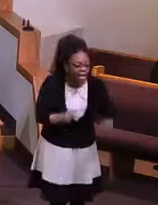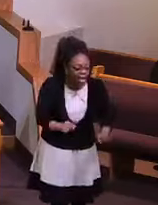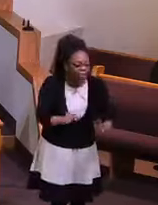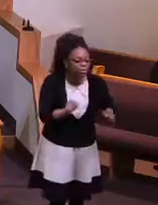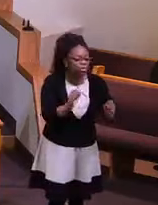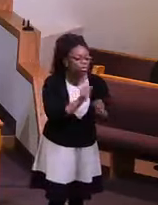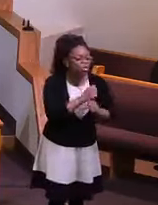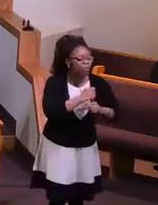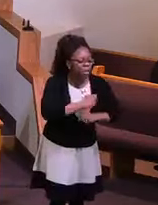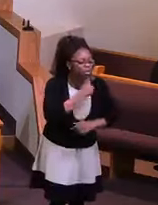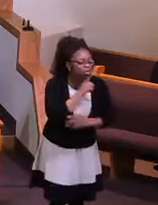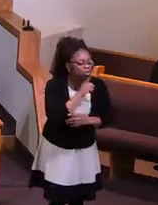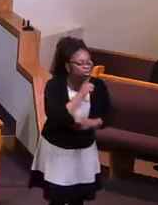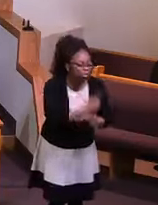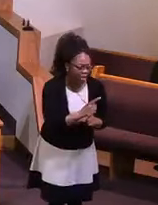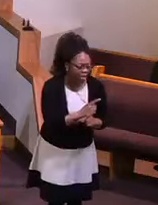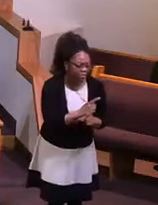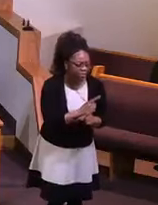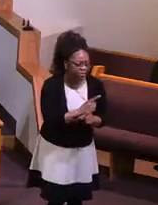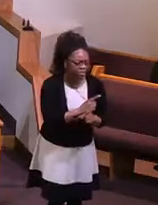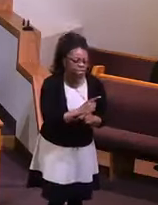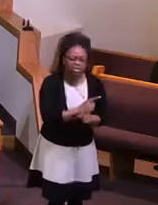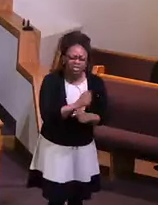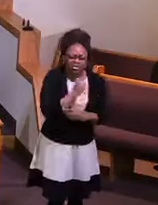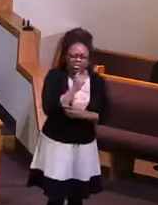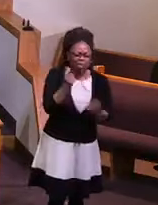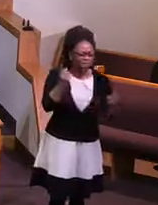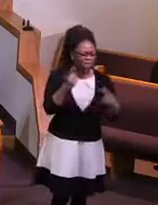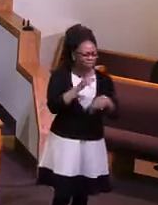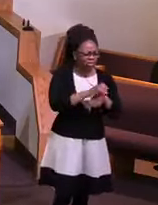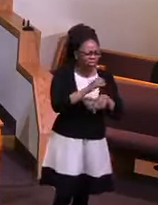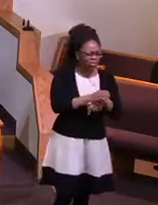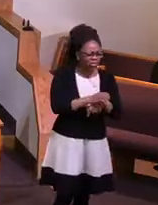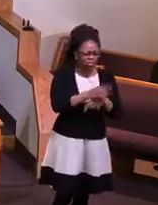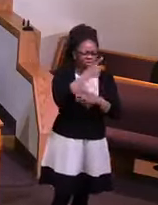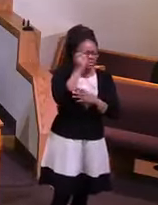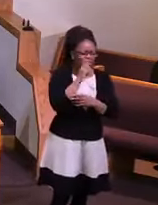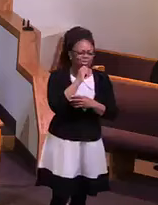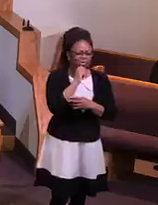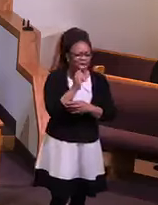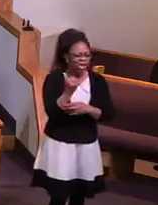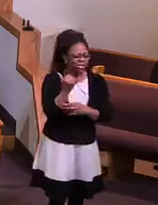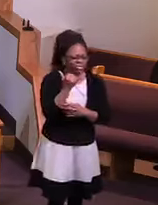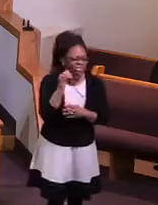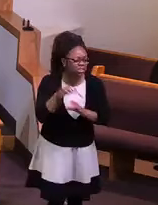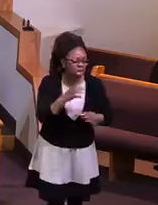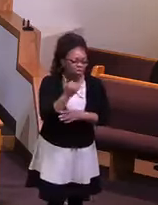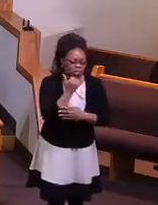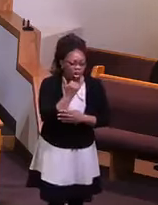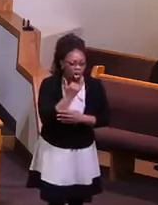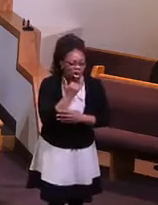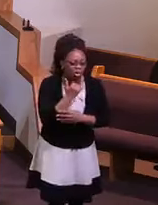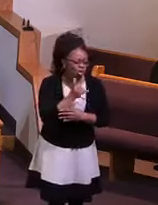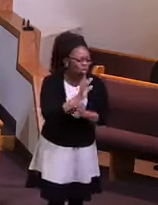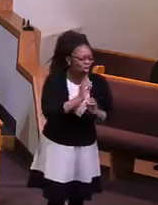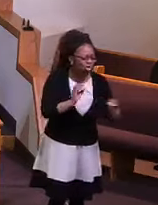That's right. You don't come to church because you haven't done anything wrong. You don't come to church because you have committed any